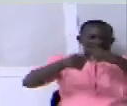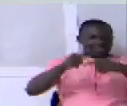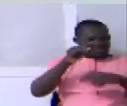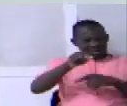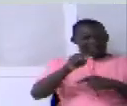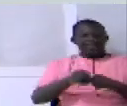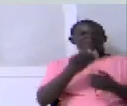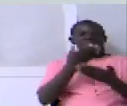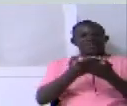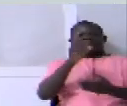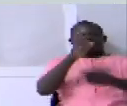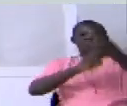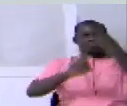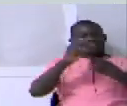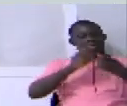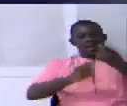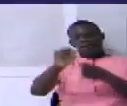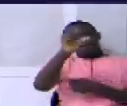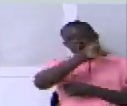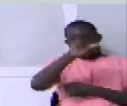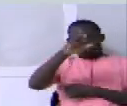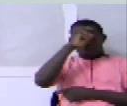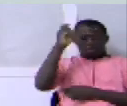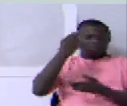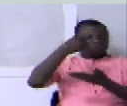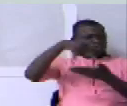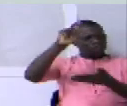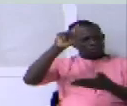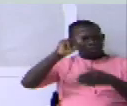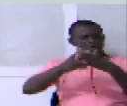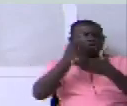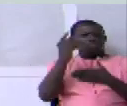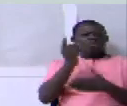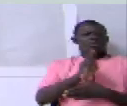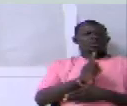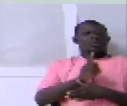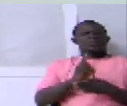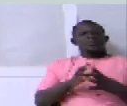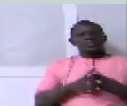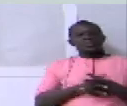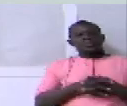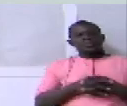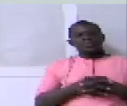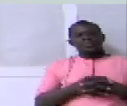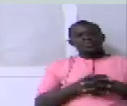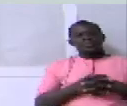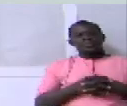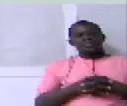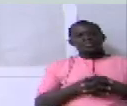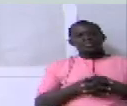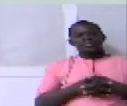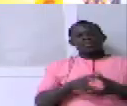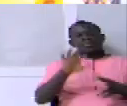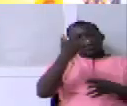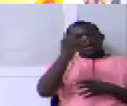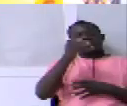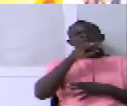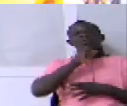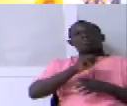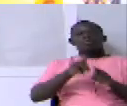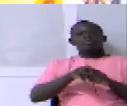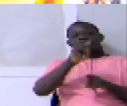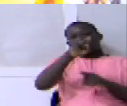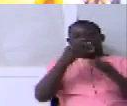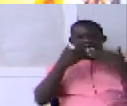were reinstated, correct? What is tun wrong bro be butala lom inata ite murundi ila do kola. Yes, sir.